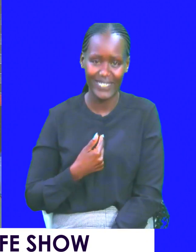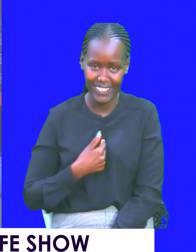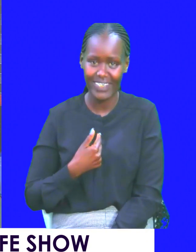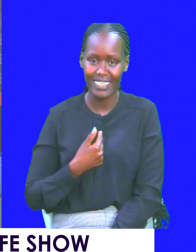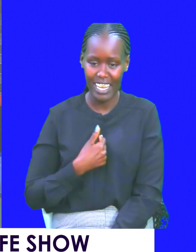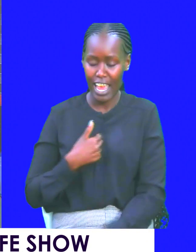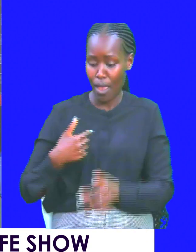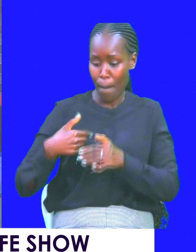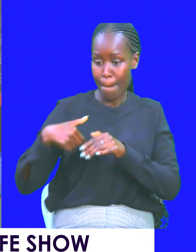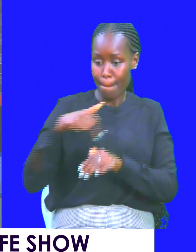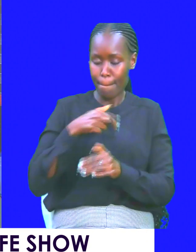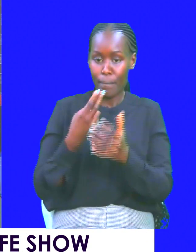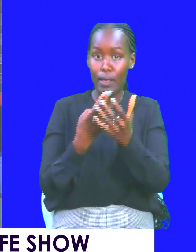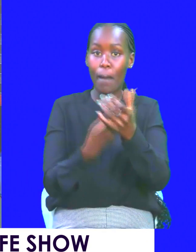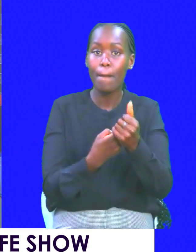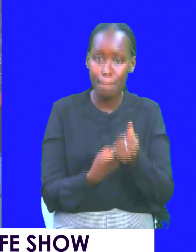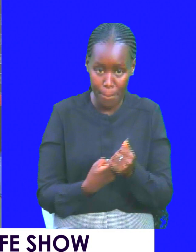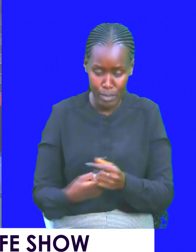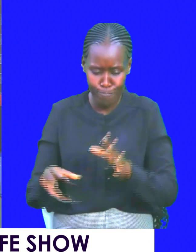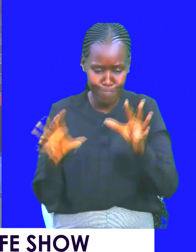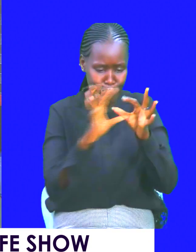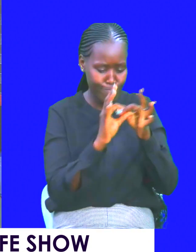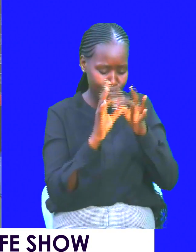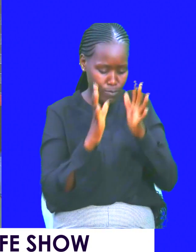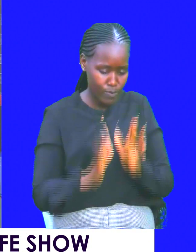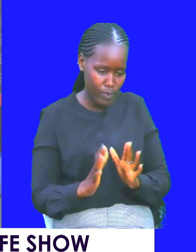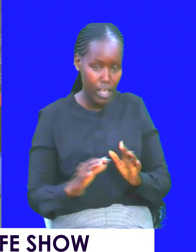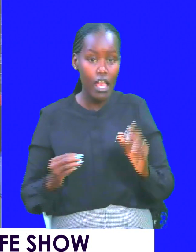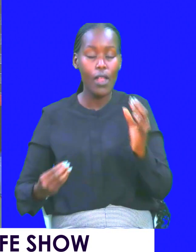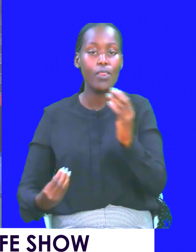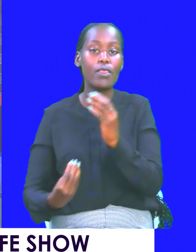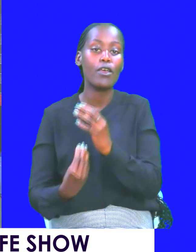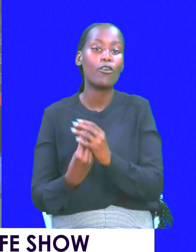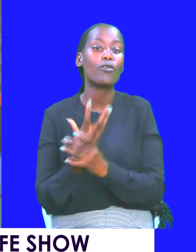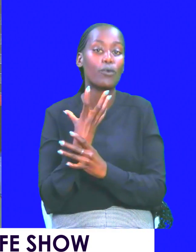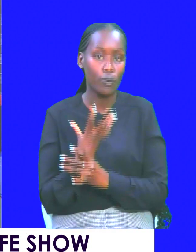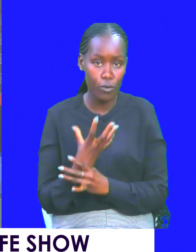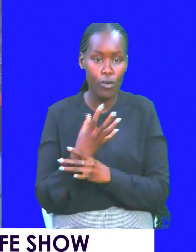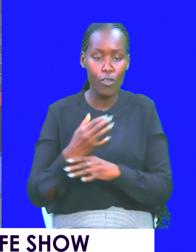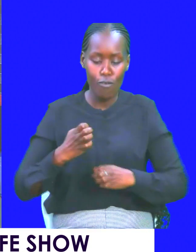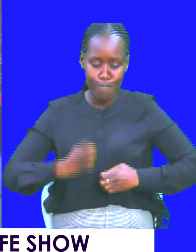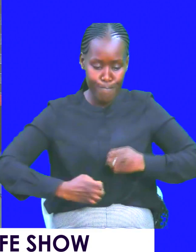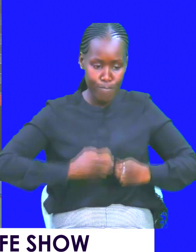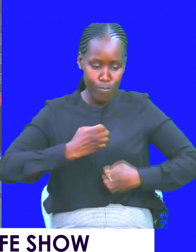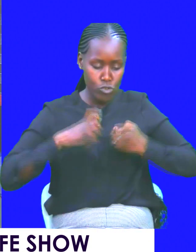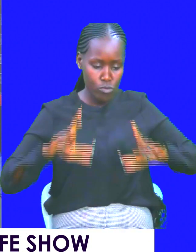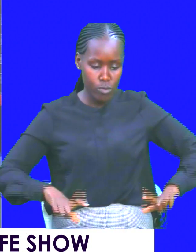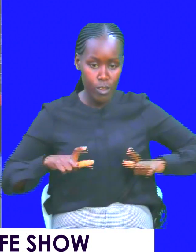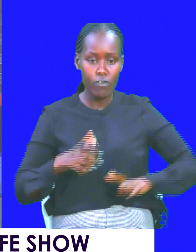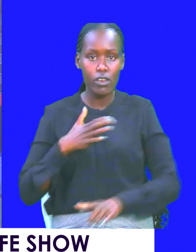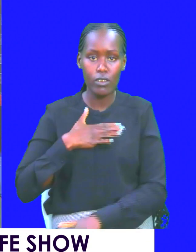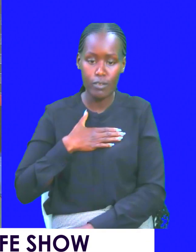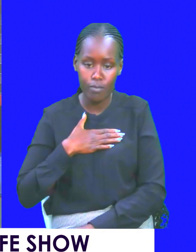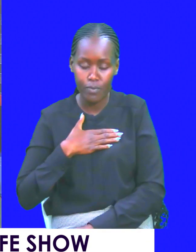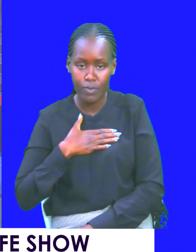are partners, collaborators in the growth of our emotional life. I call this